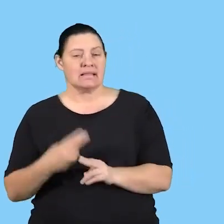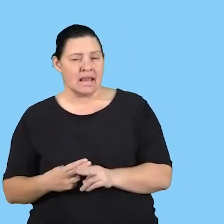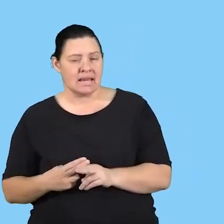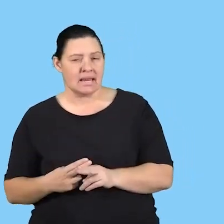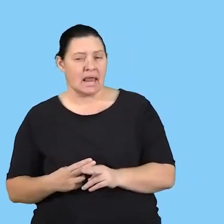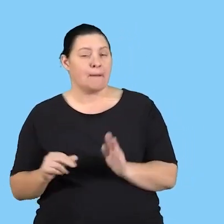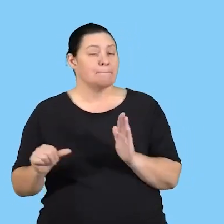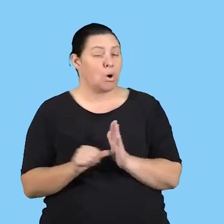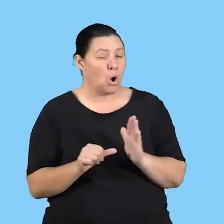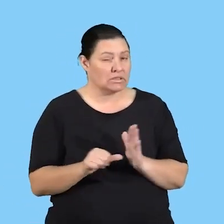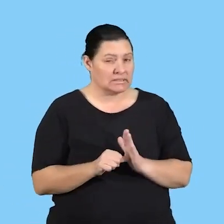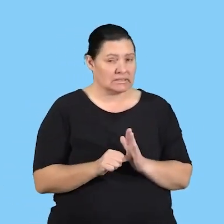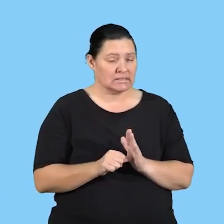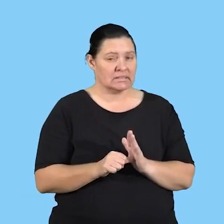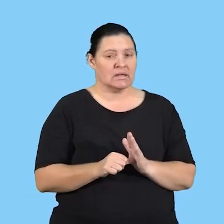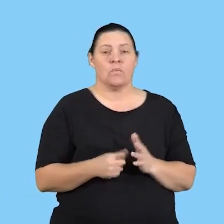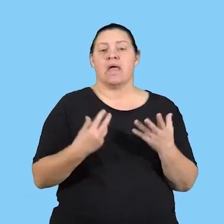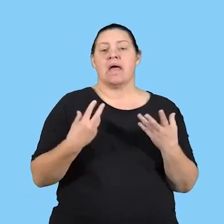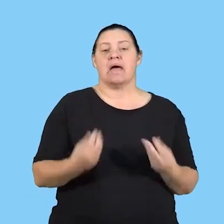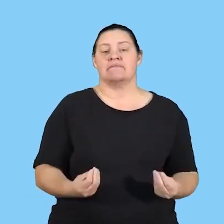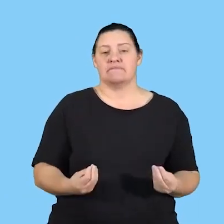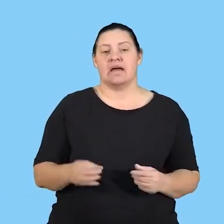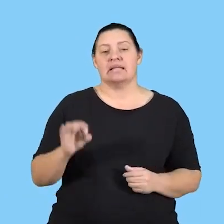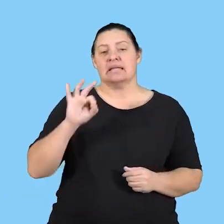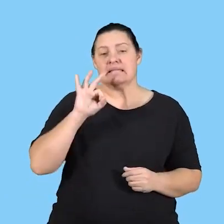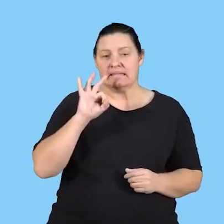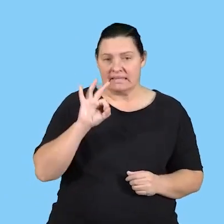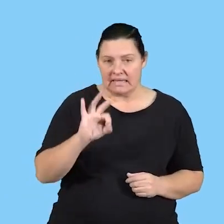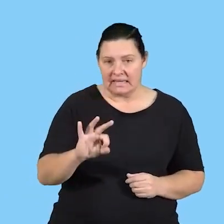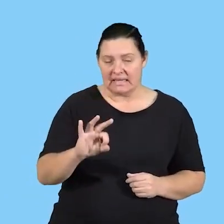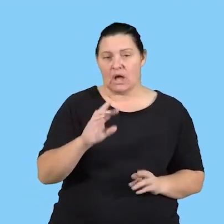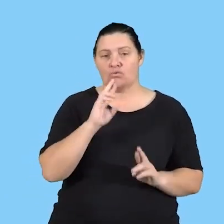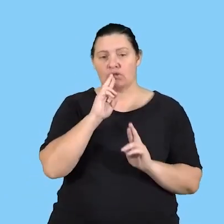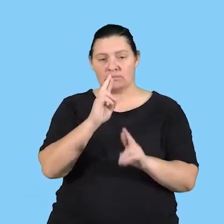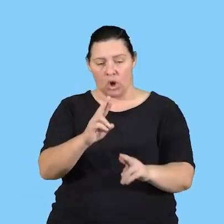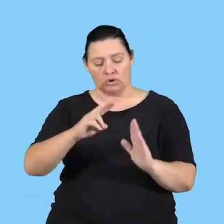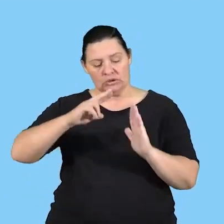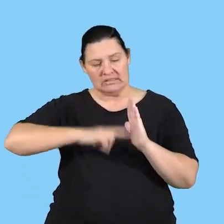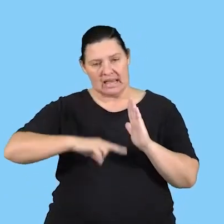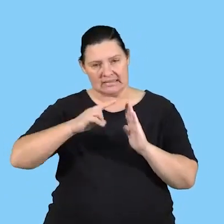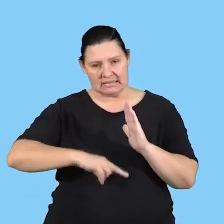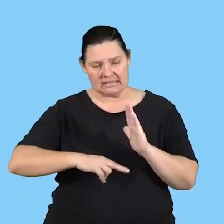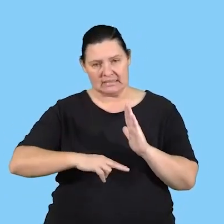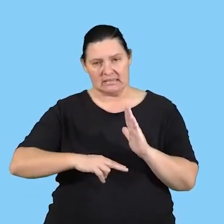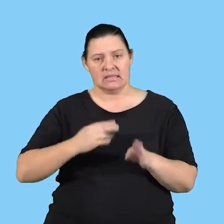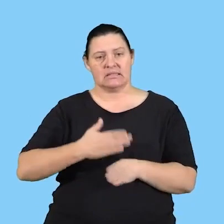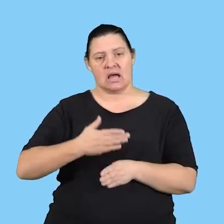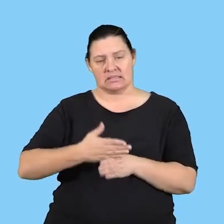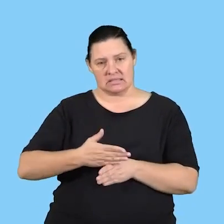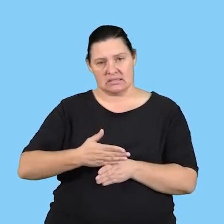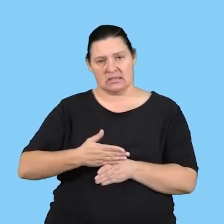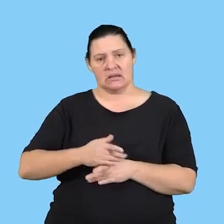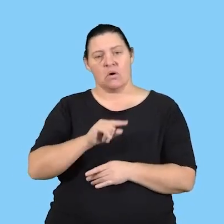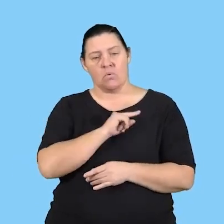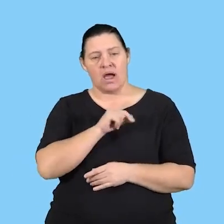of significance is that we have 3 response to text tasks because